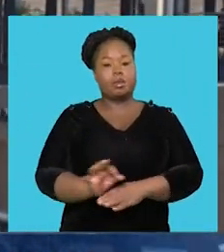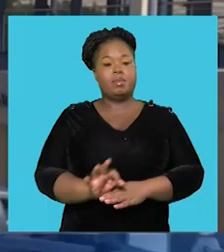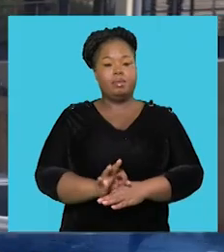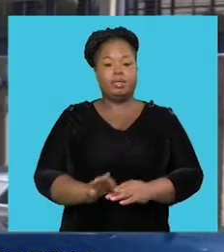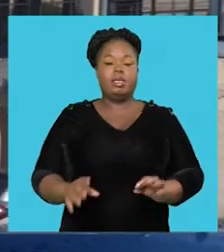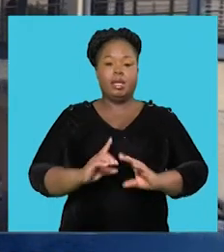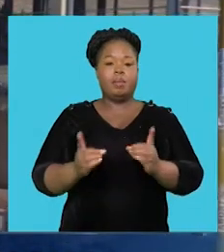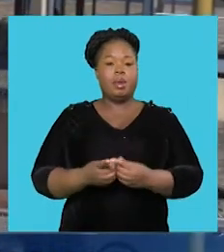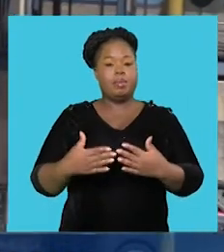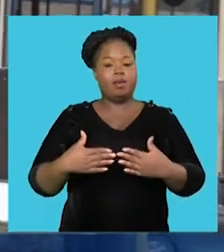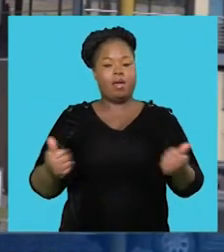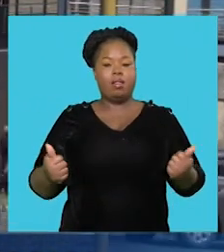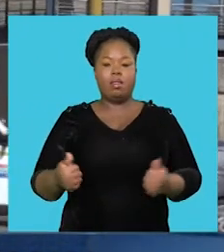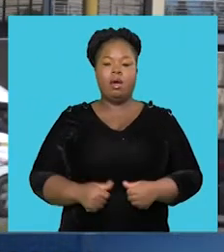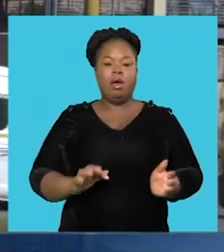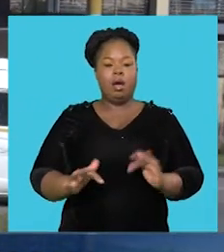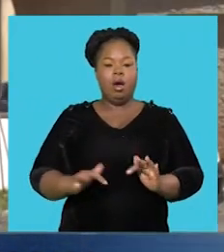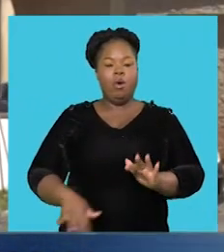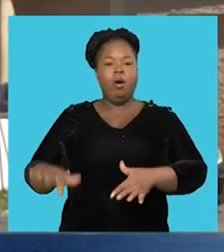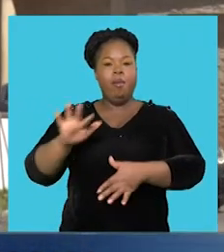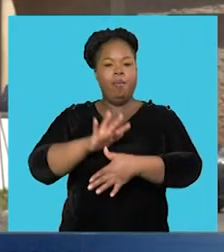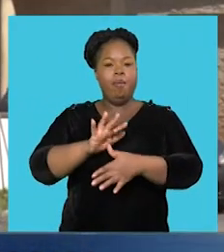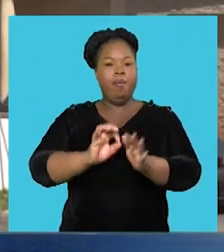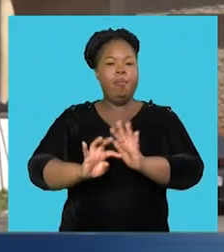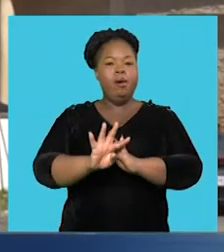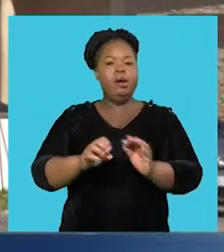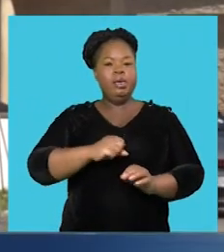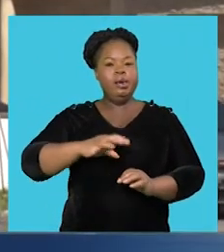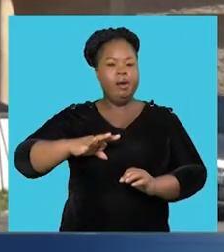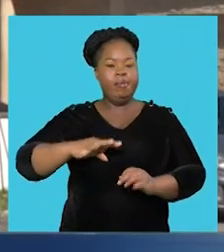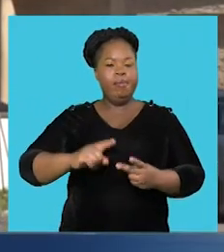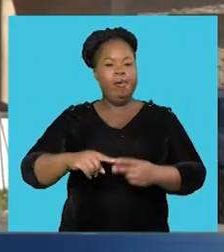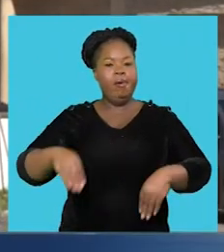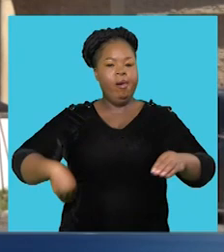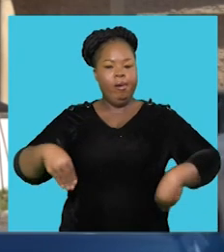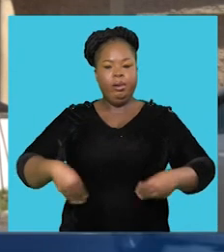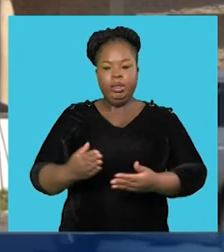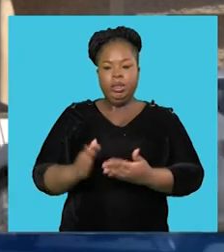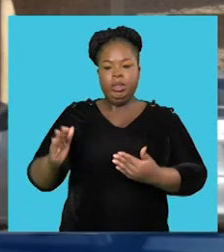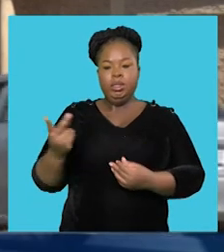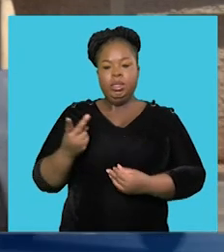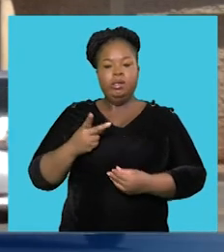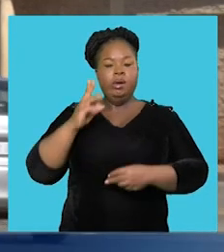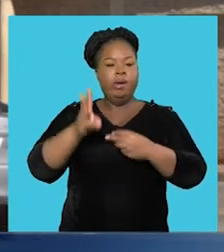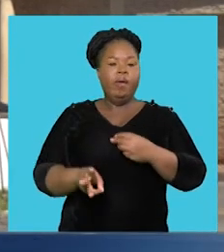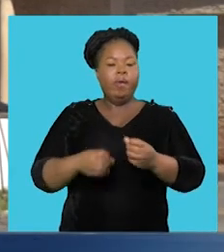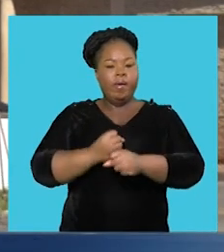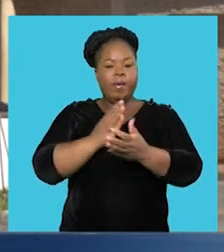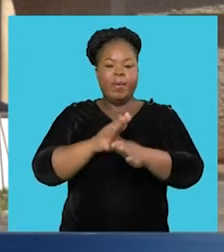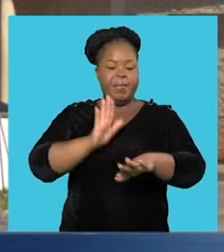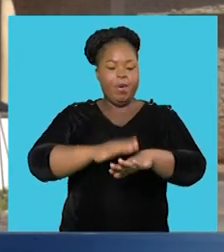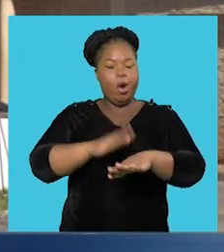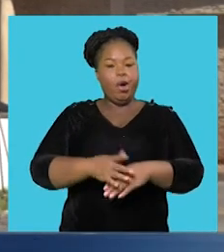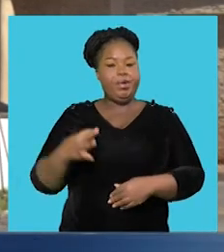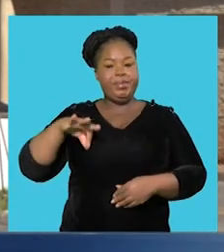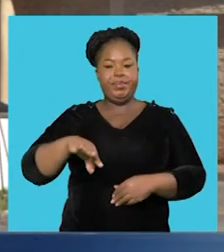department by increasing frontline healthcare workers and fighting corruption. Additionally, expanding benefits